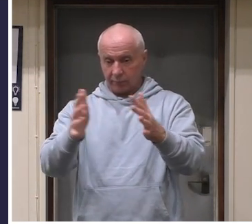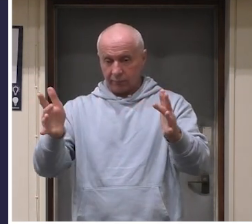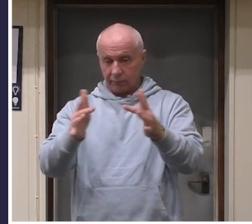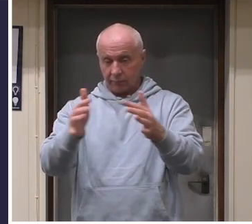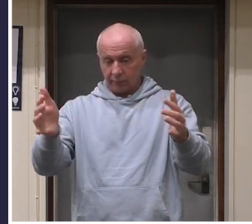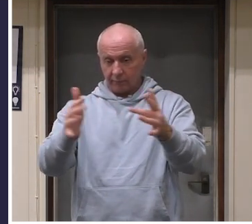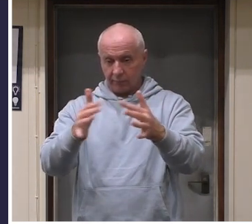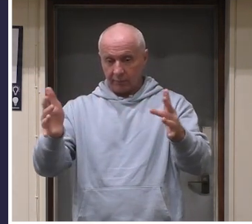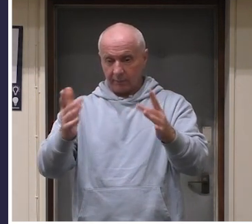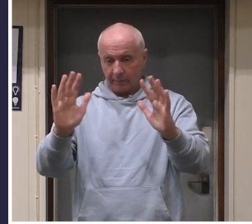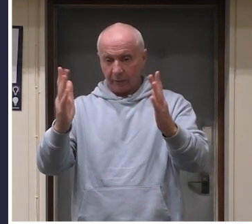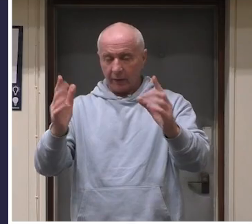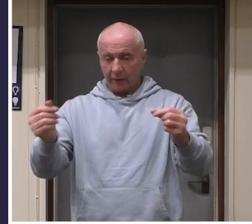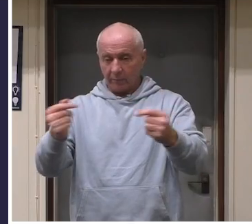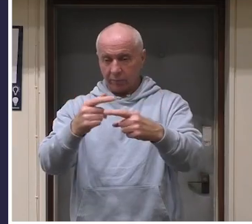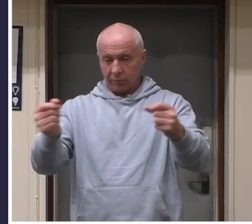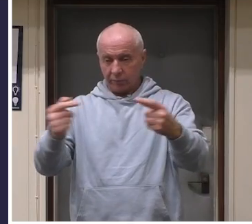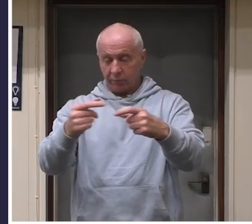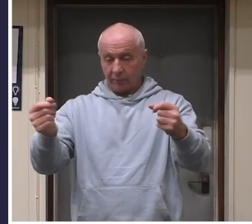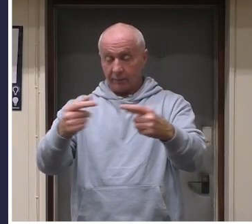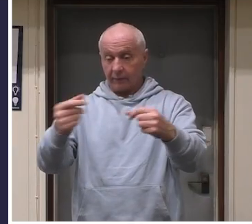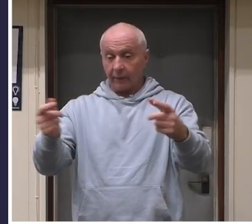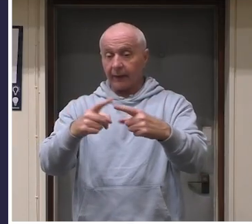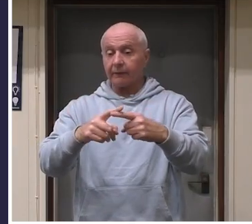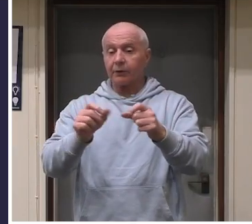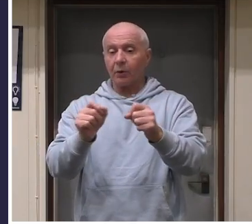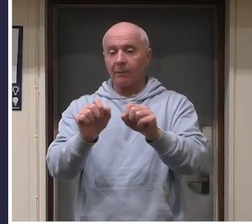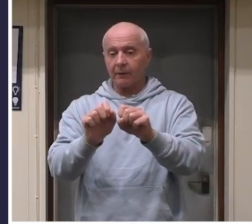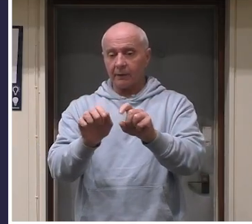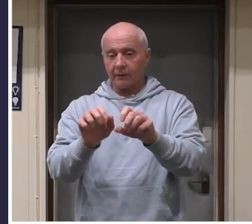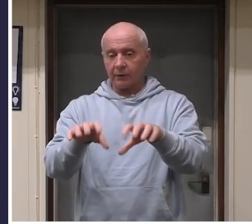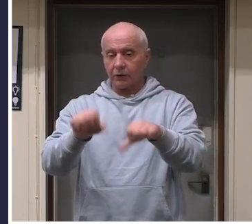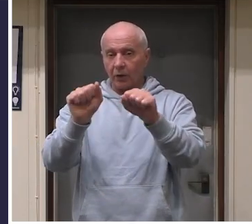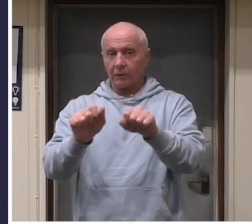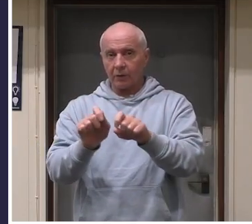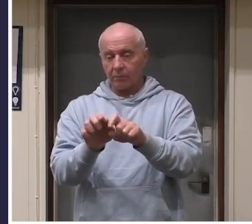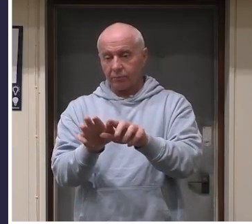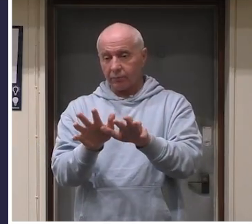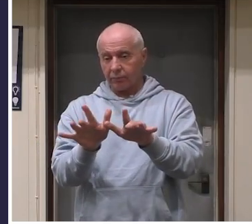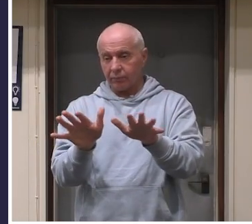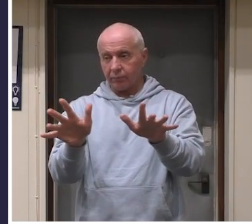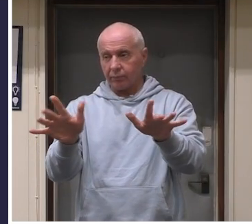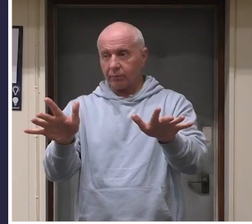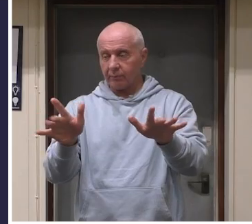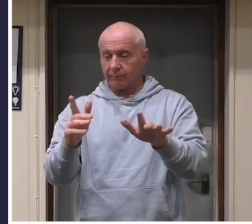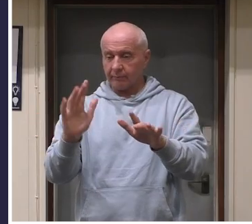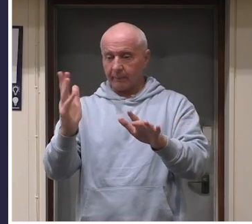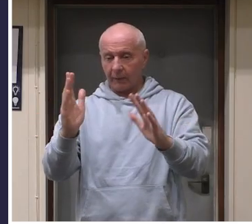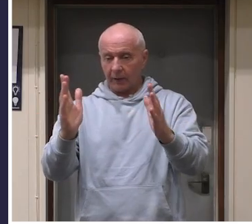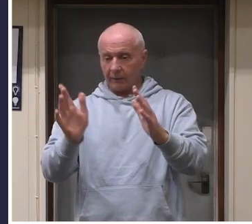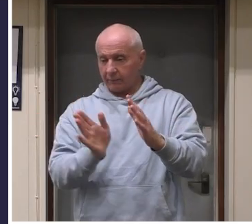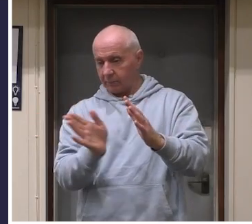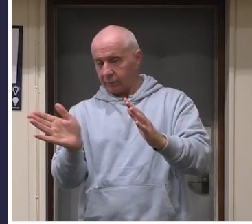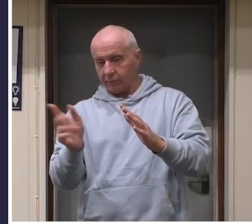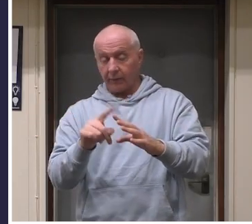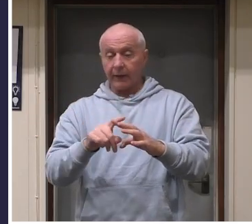back and forth between the mirror until some of them eventually start leaking out from one of the sides of the cavity, one of the mirrors of the cavity. And then you can